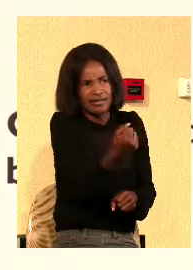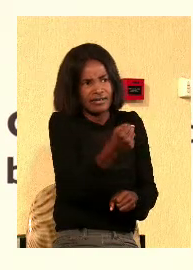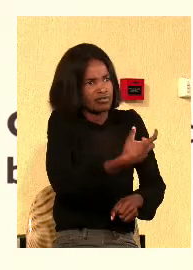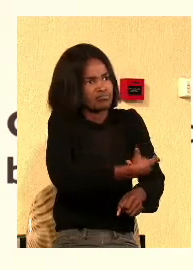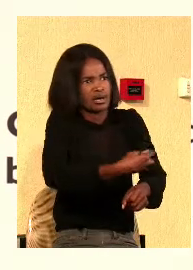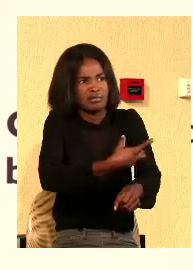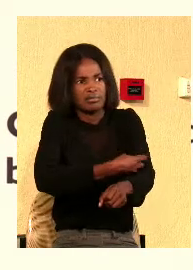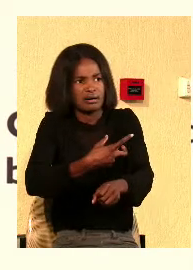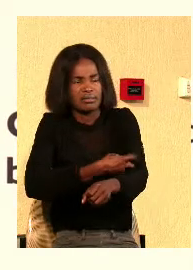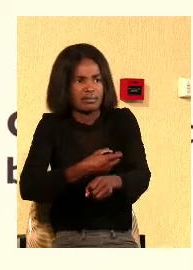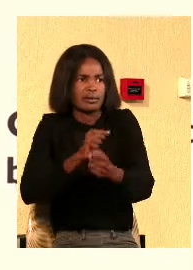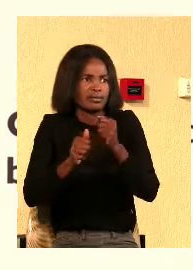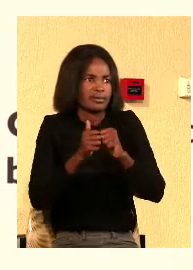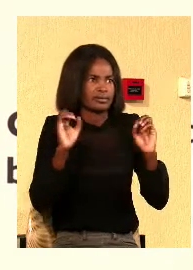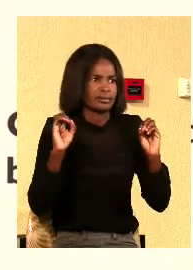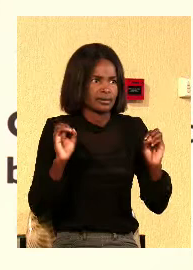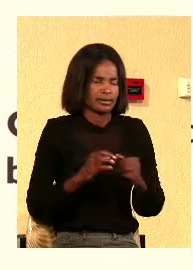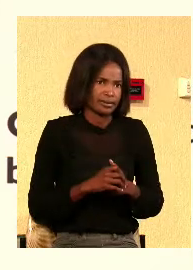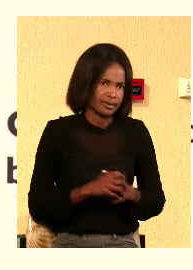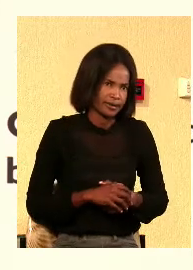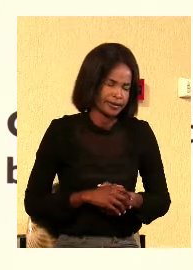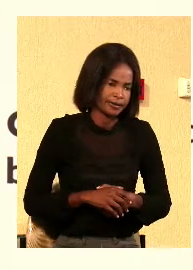Go ahead. And